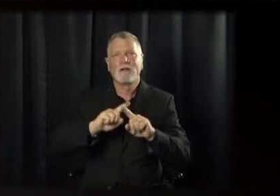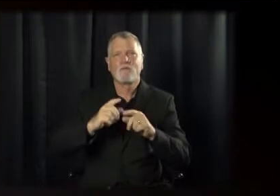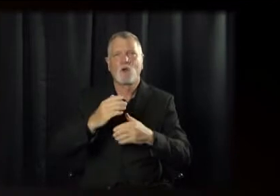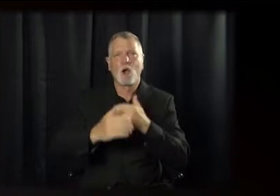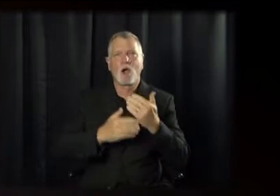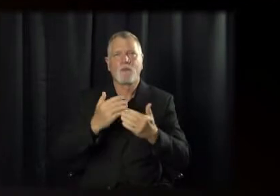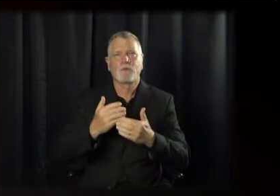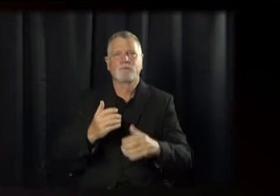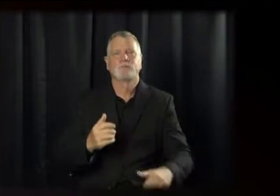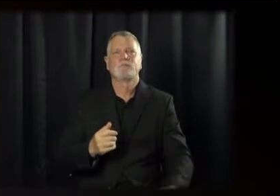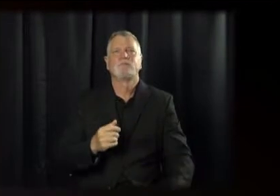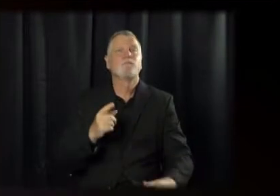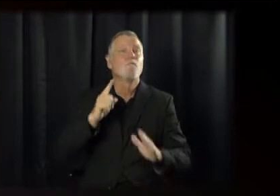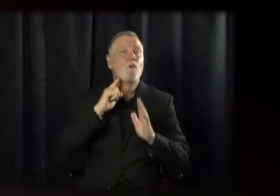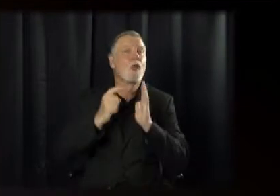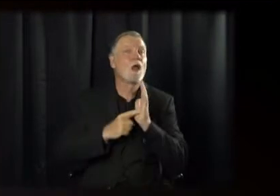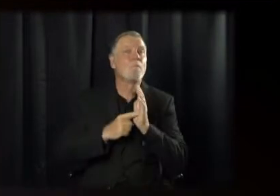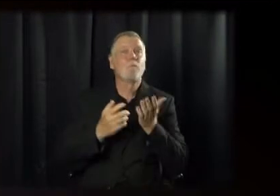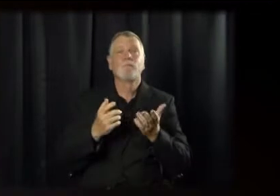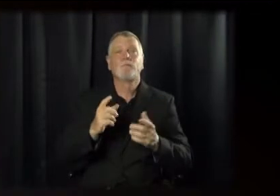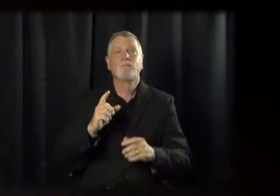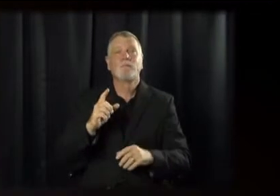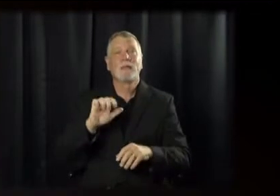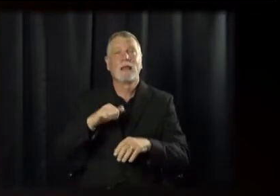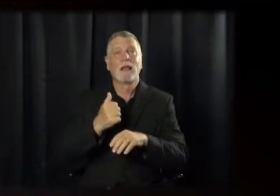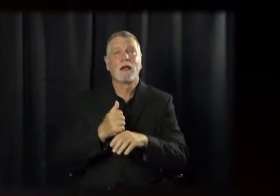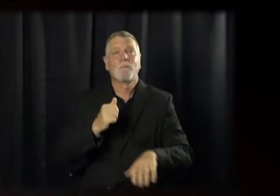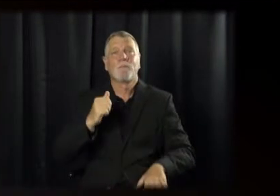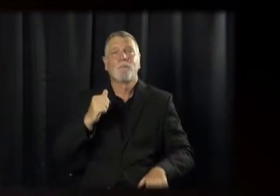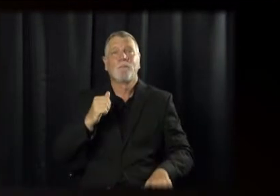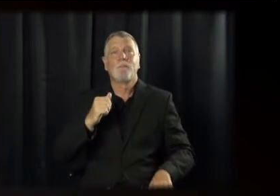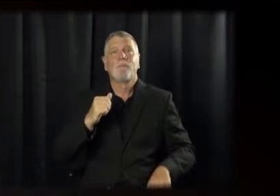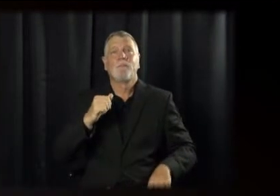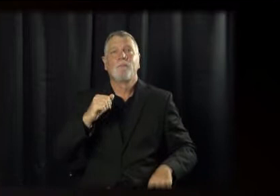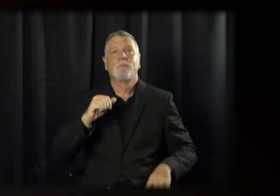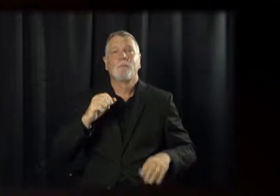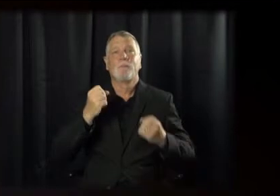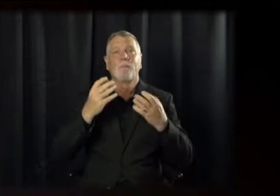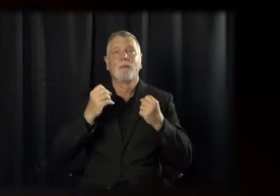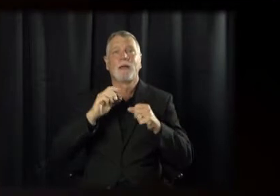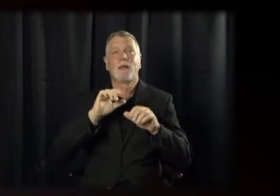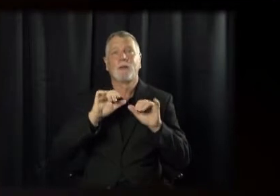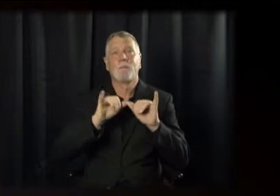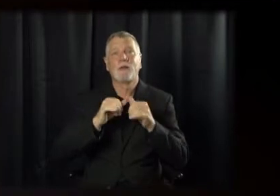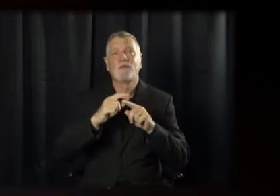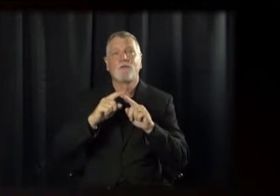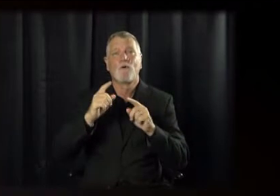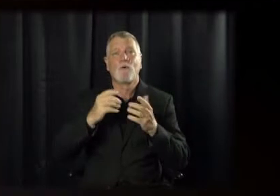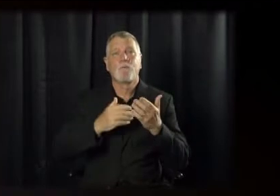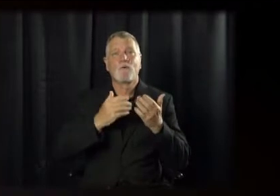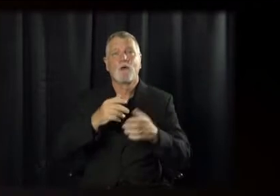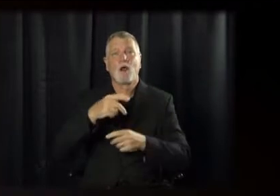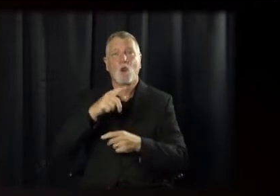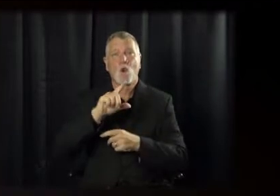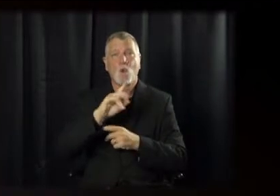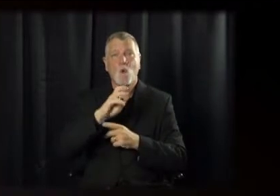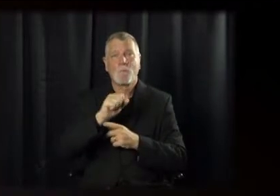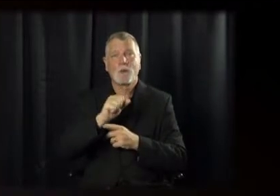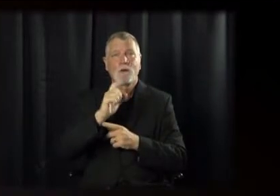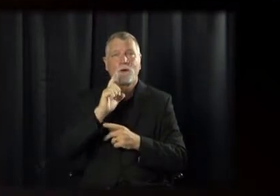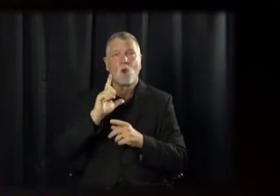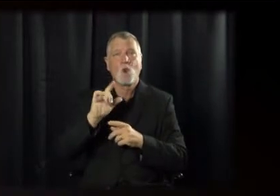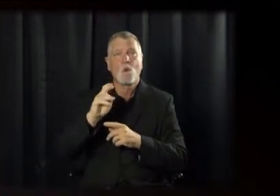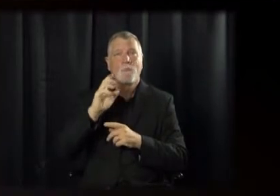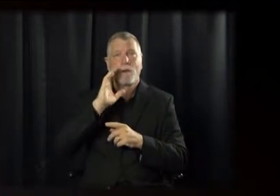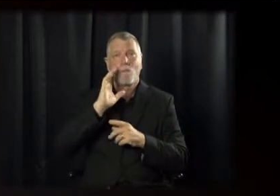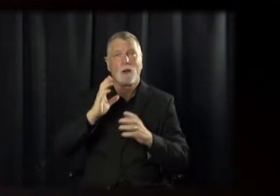operational metrics. For example, through the implementation of the many measures proposed by LUMA